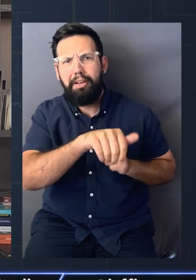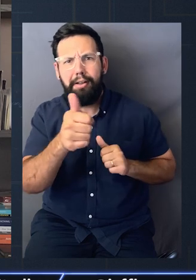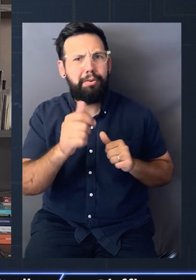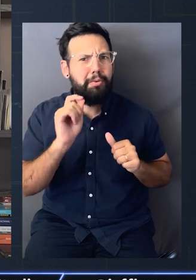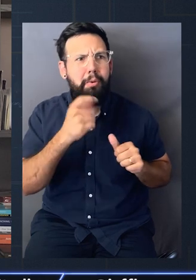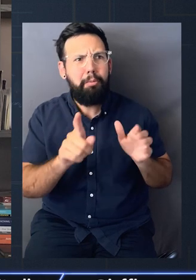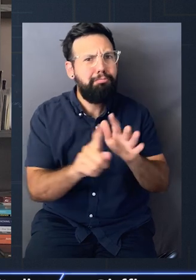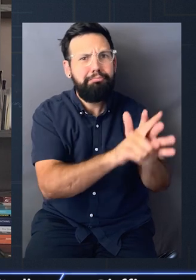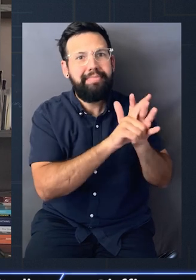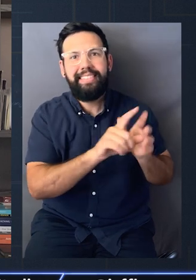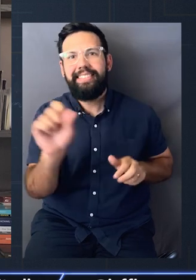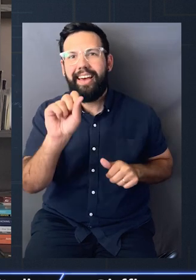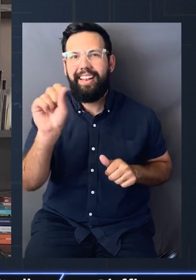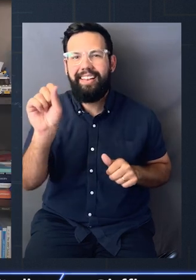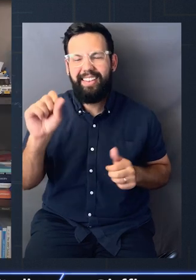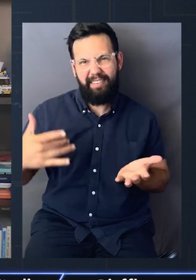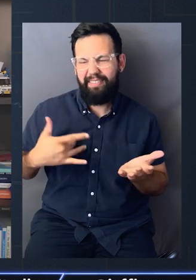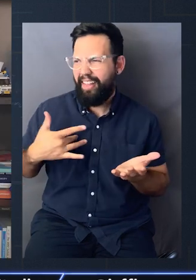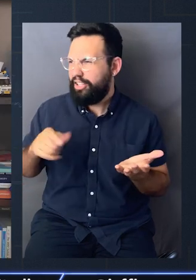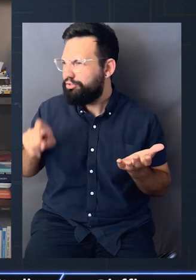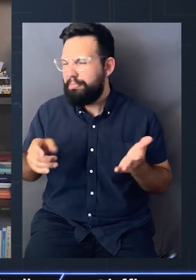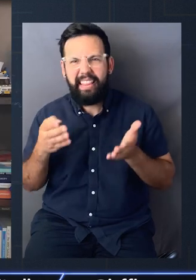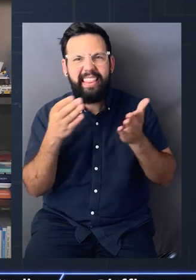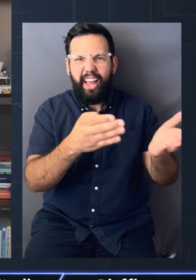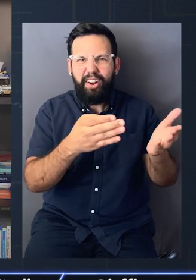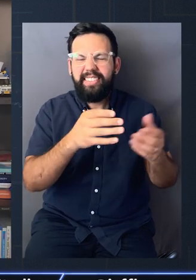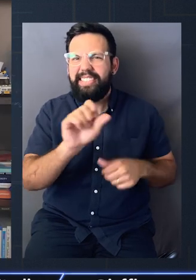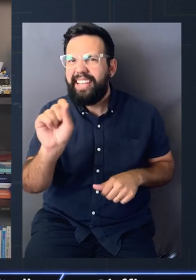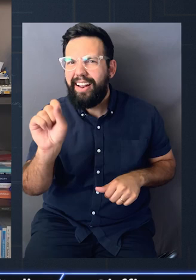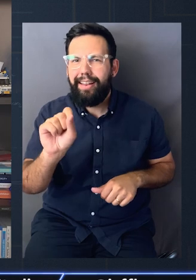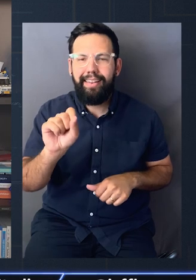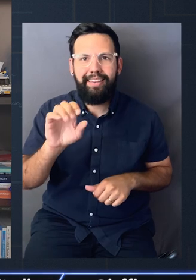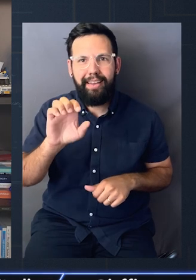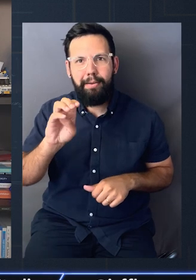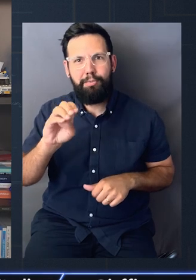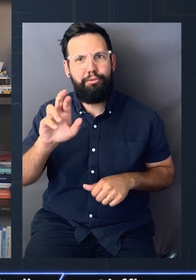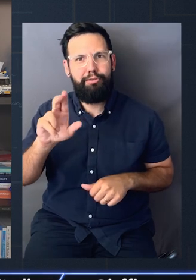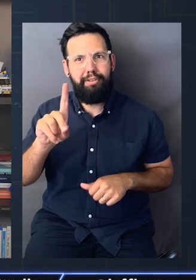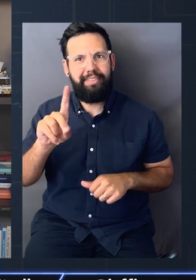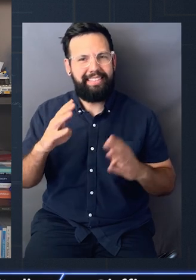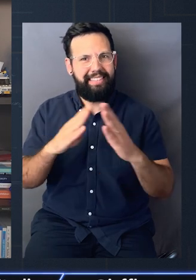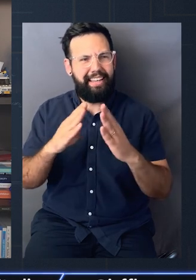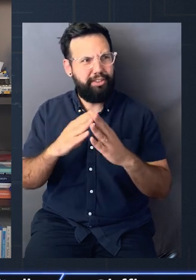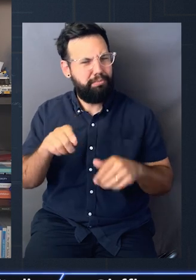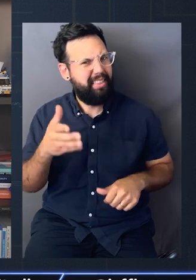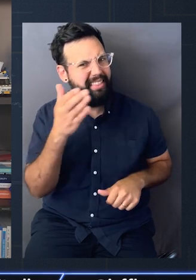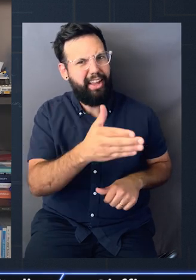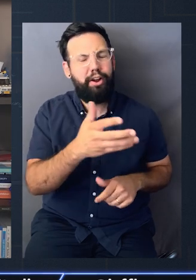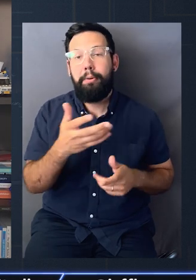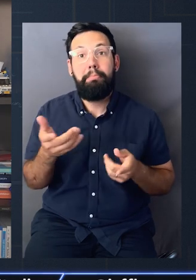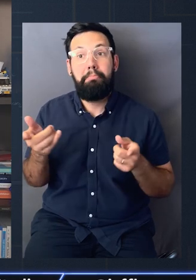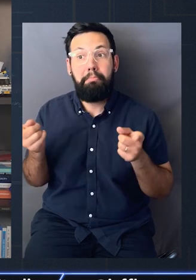I just had this feeling that I should be in the Emerald City and that I kind of missed out on this opportunity. Well, it's sometime